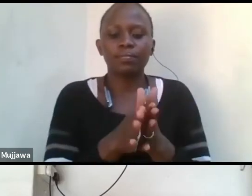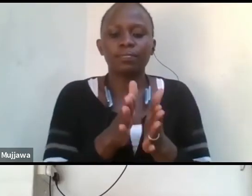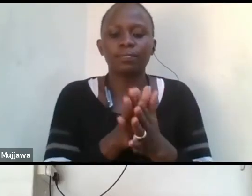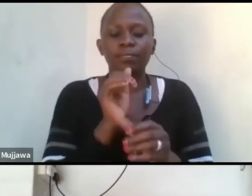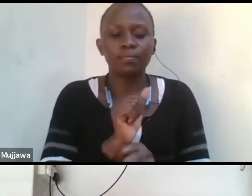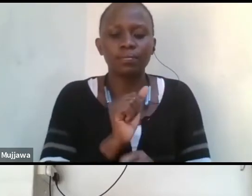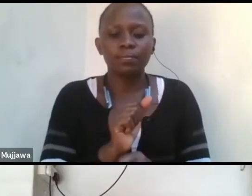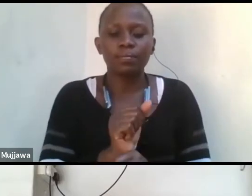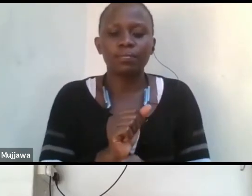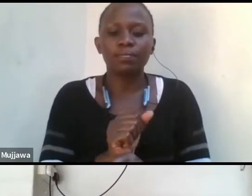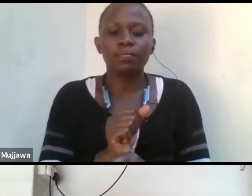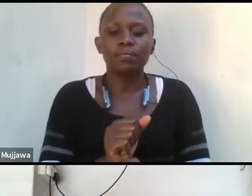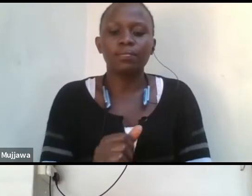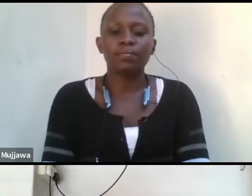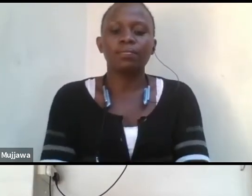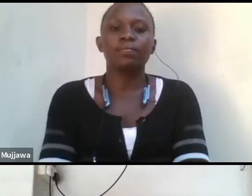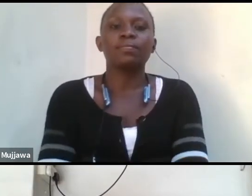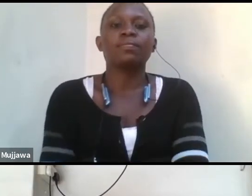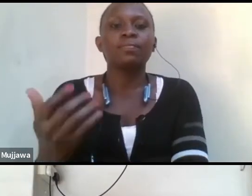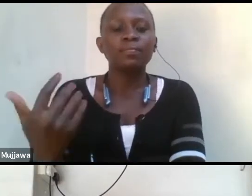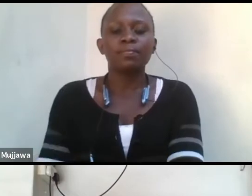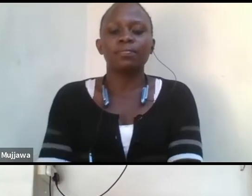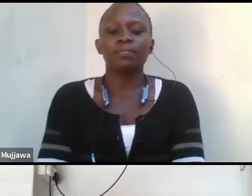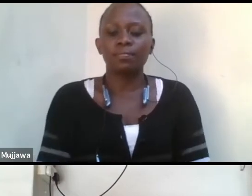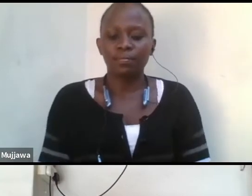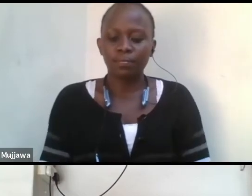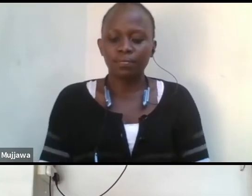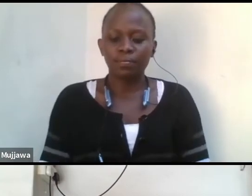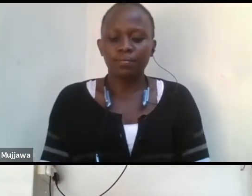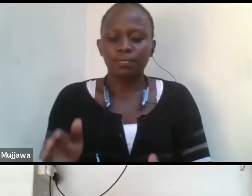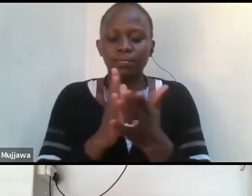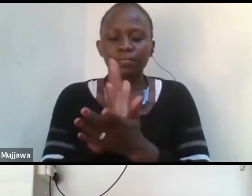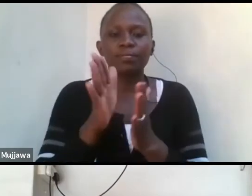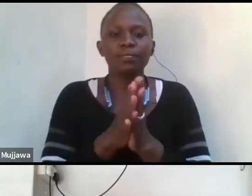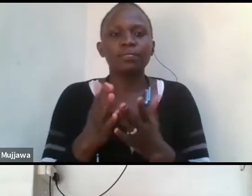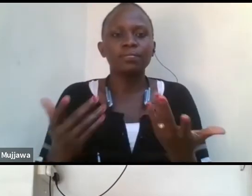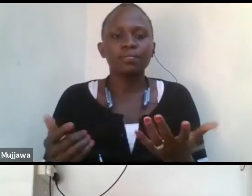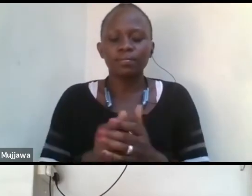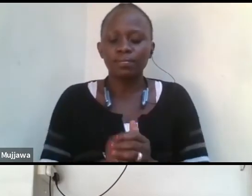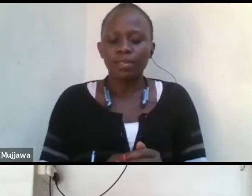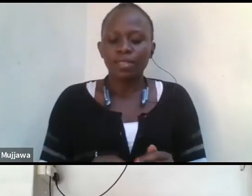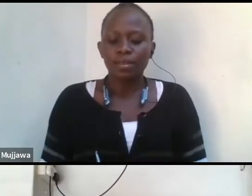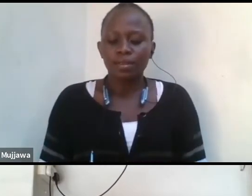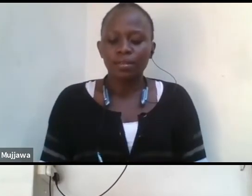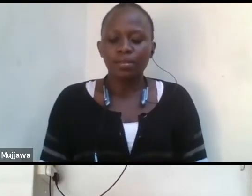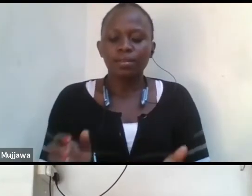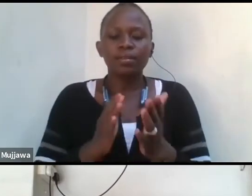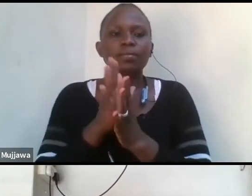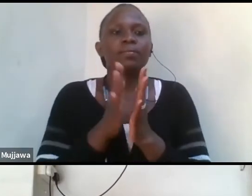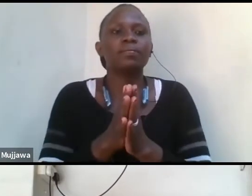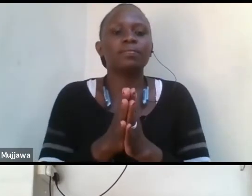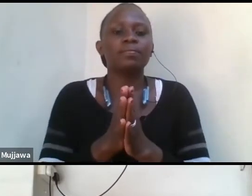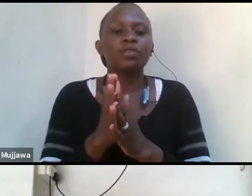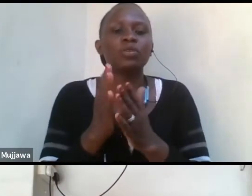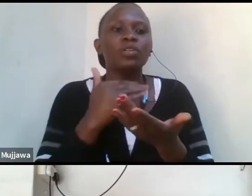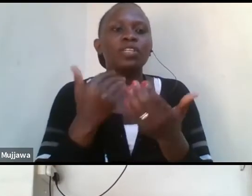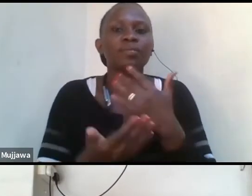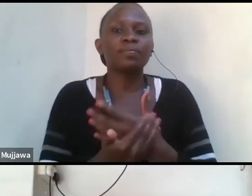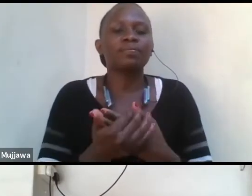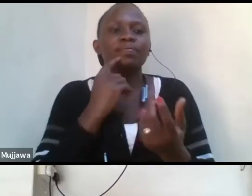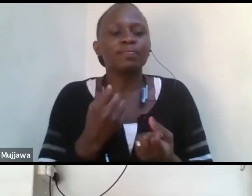We changed our indoor parking into a kind of a dormitory with facilities and everything. And, you know, we could not